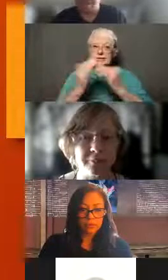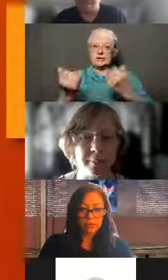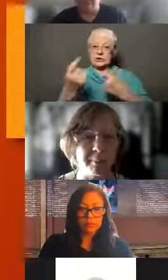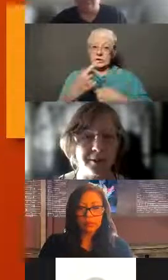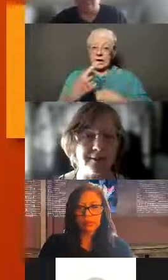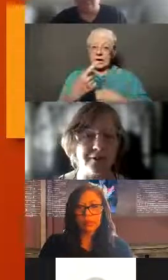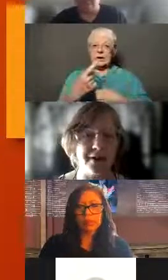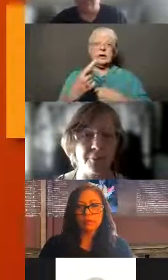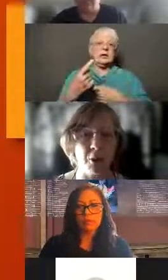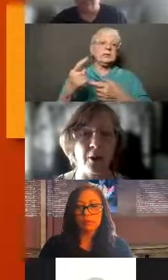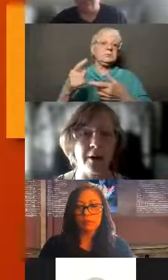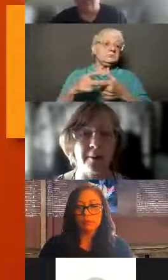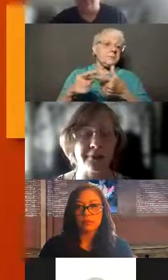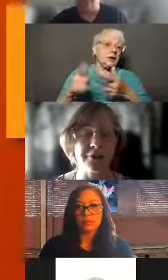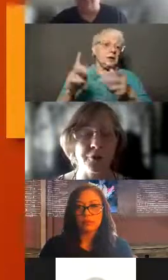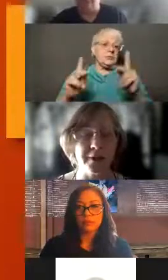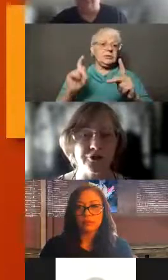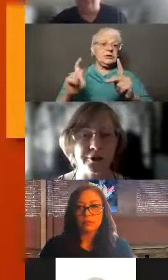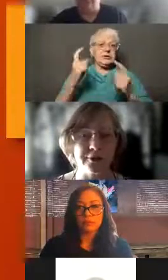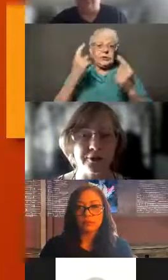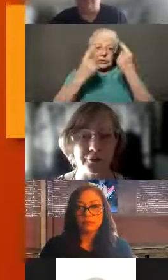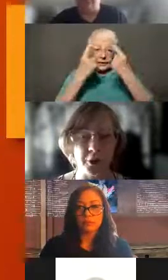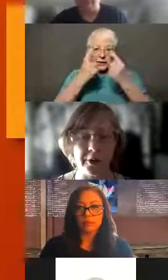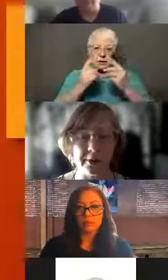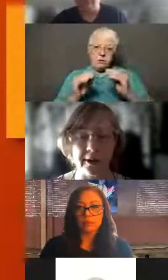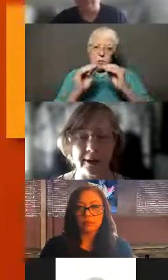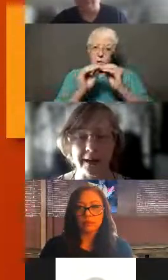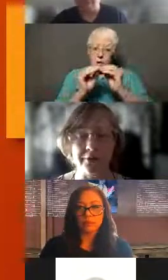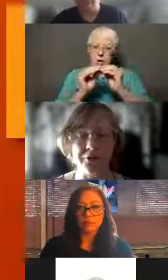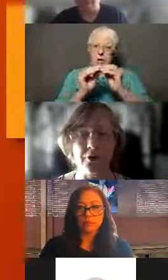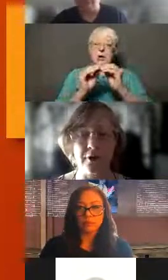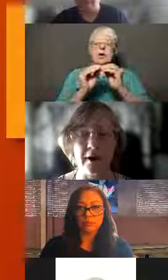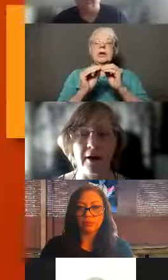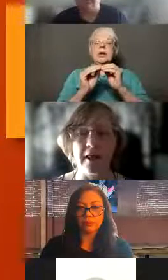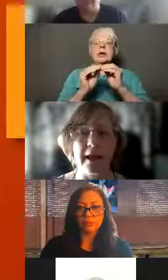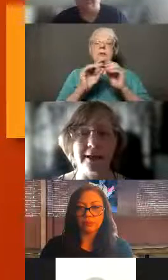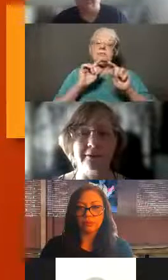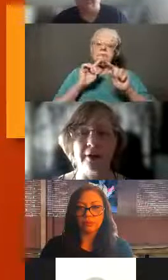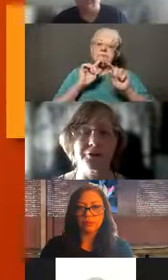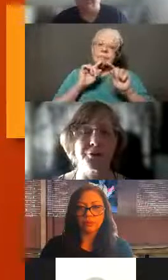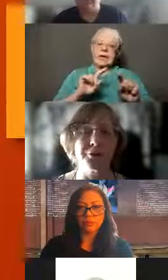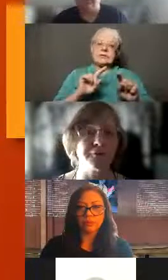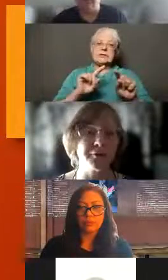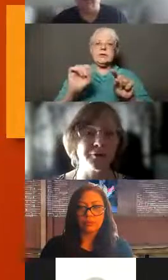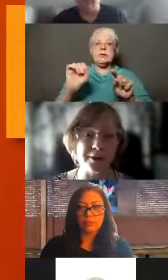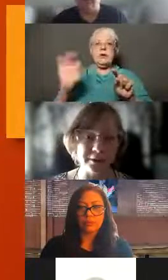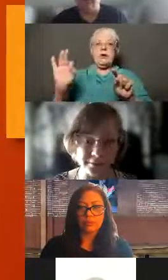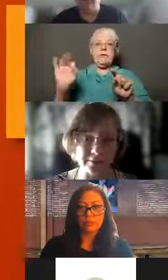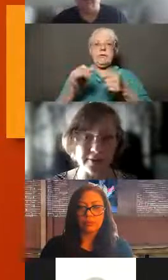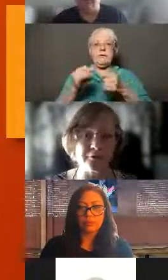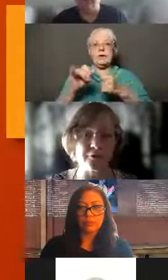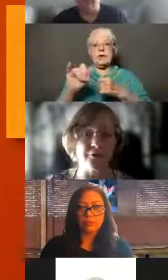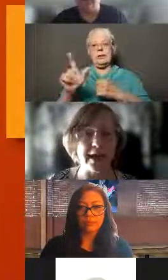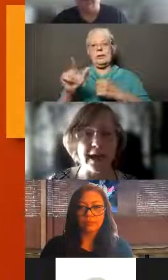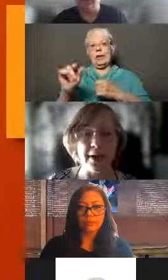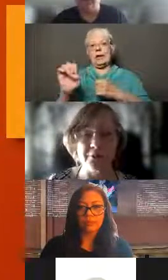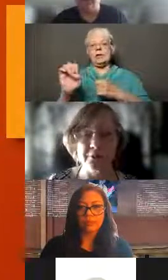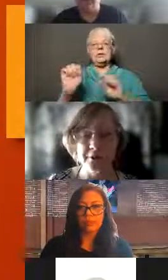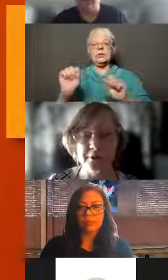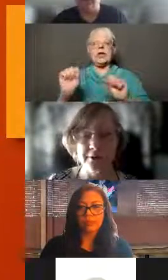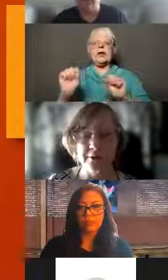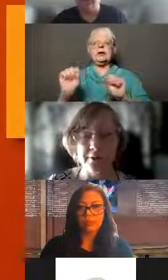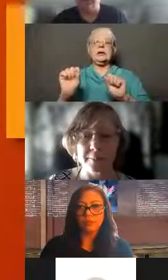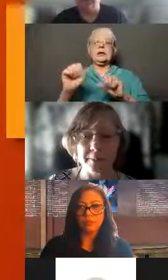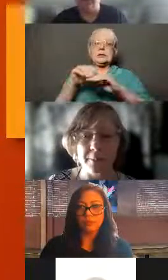In case people need to think more about these questions or answer offline. Also, you can feel free to send this survey